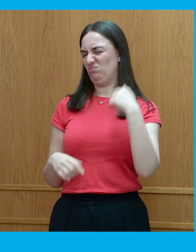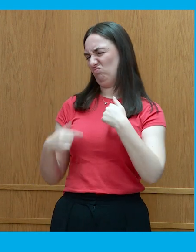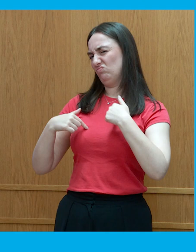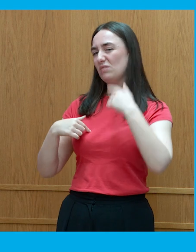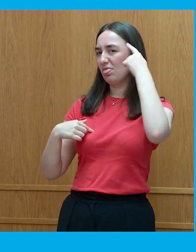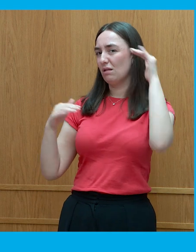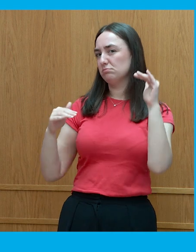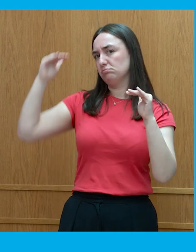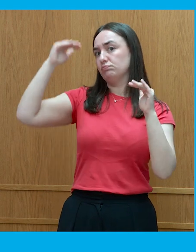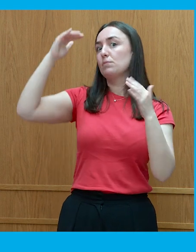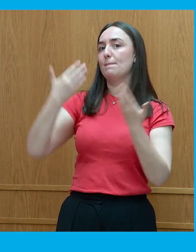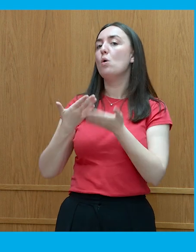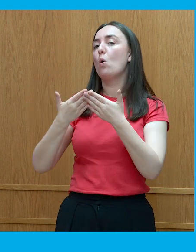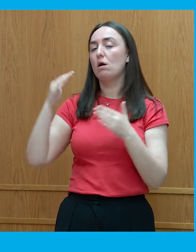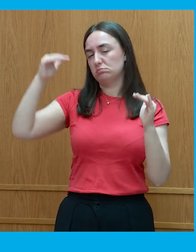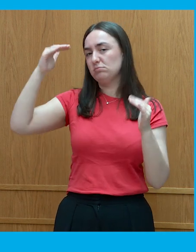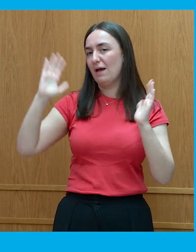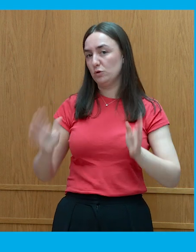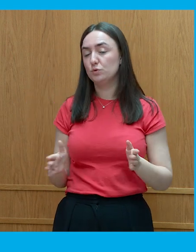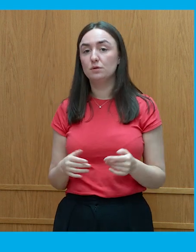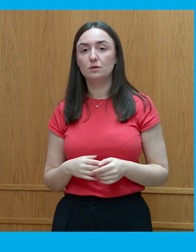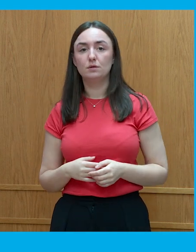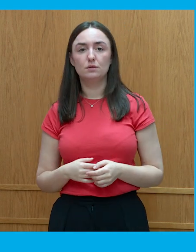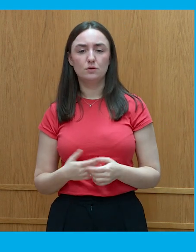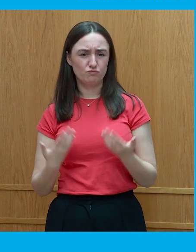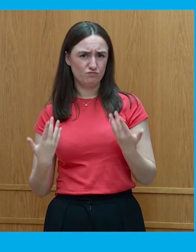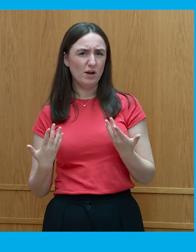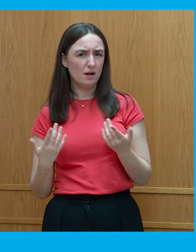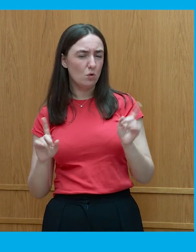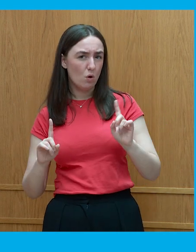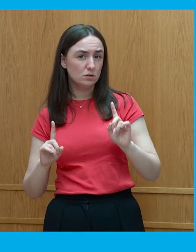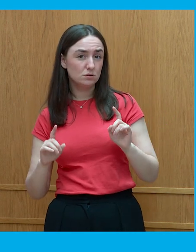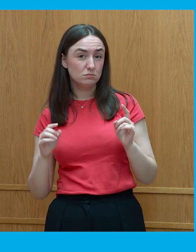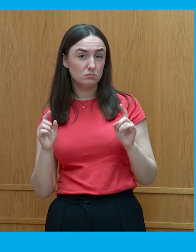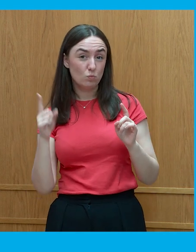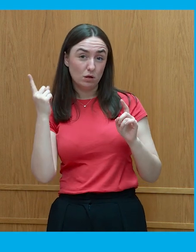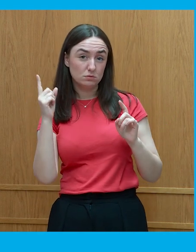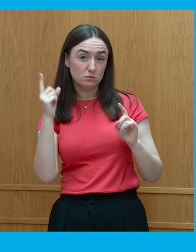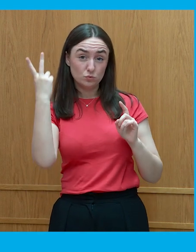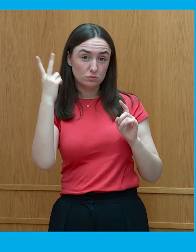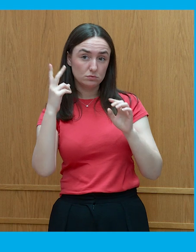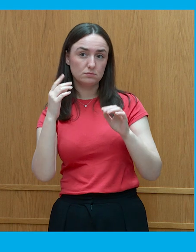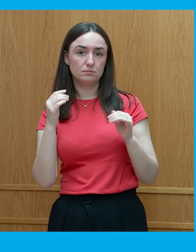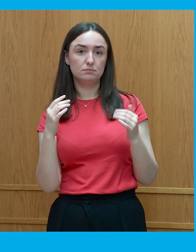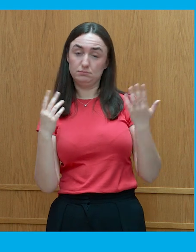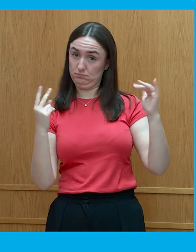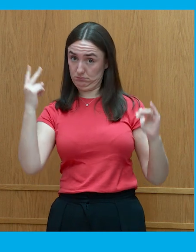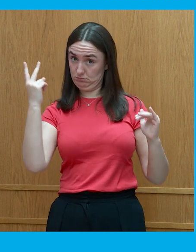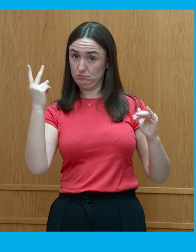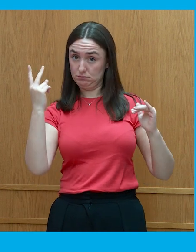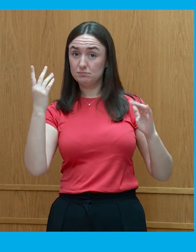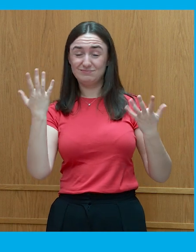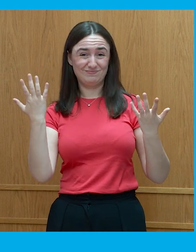So right now she's up 1 point. Two. Call it two. Split the Two? baby, yeah. Okay. So right now she's up two. That's tight.